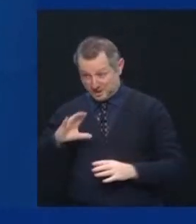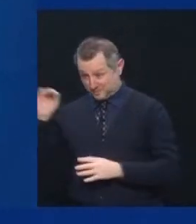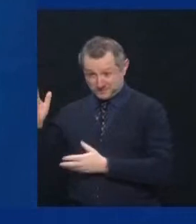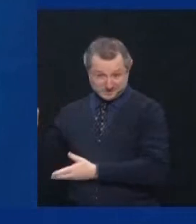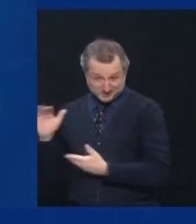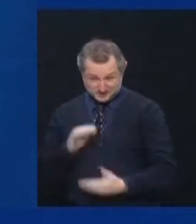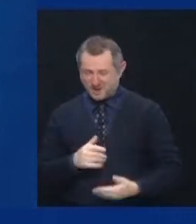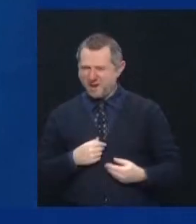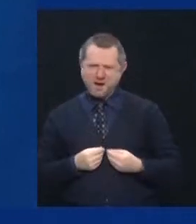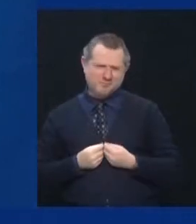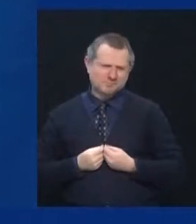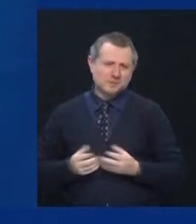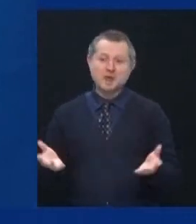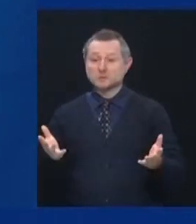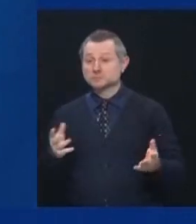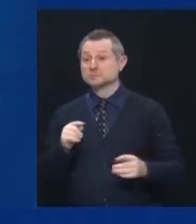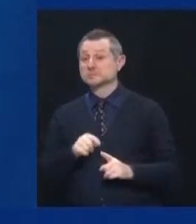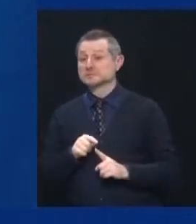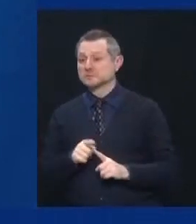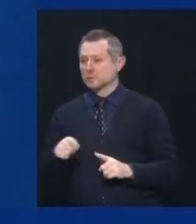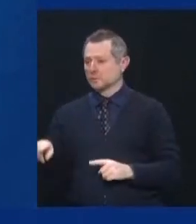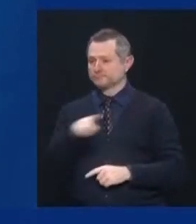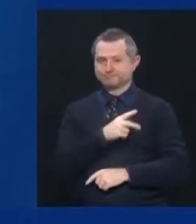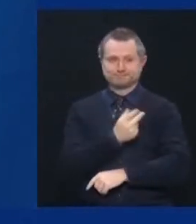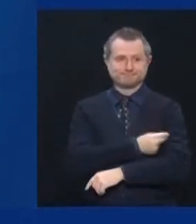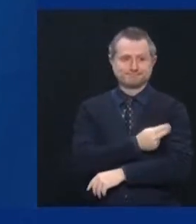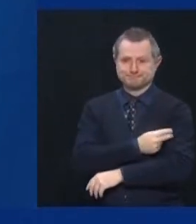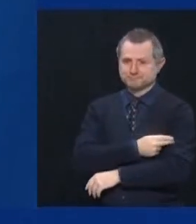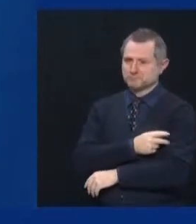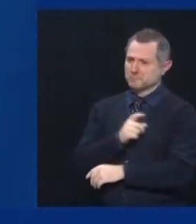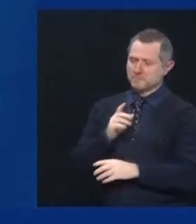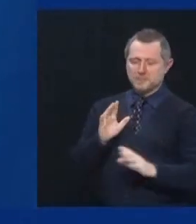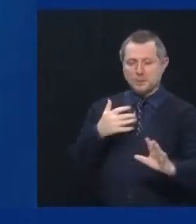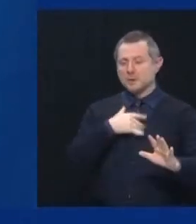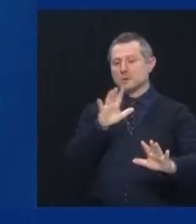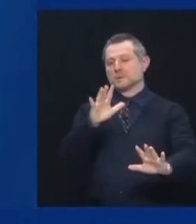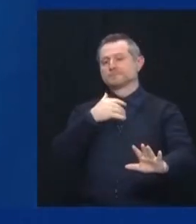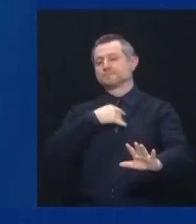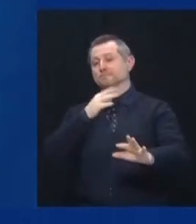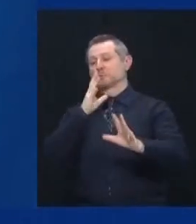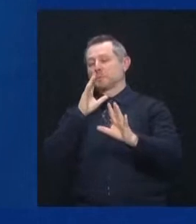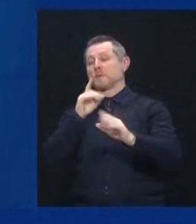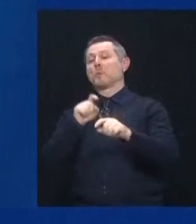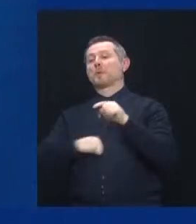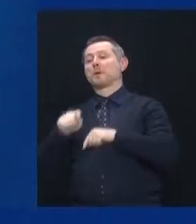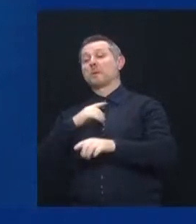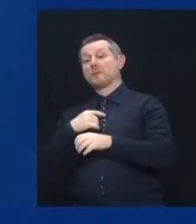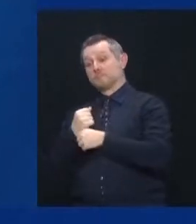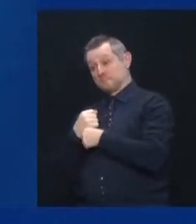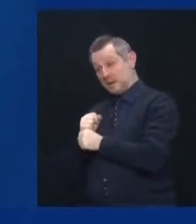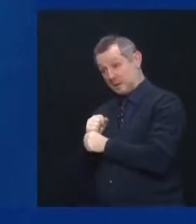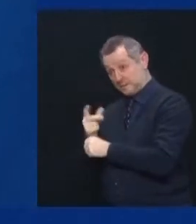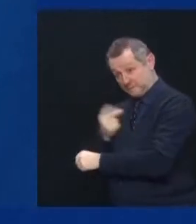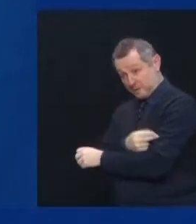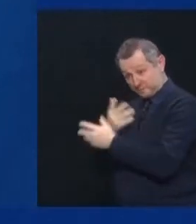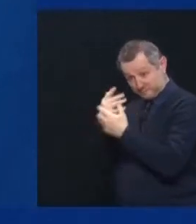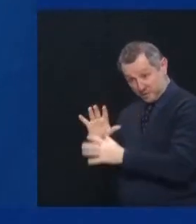delivered. Well, let me take a step back. Produced by the manufacturers, purchased by the federal